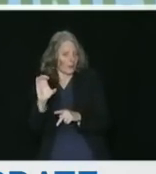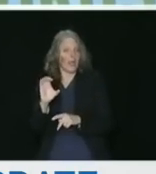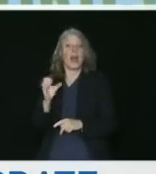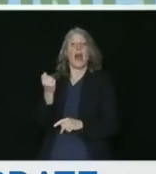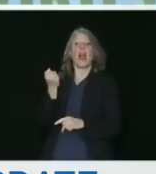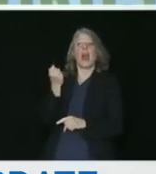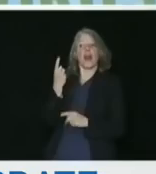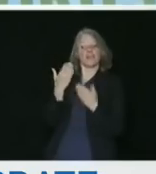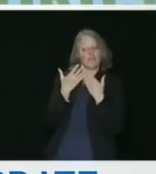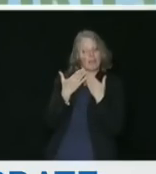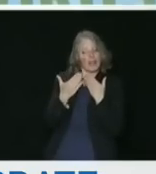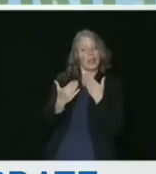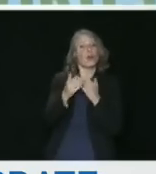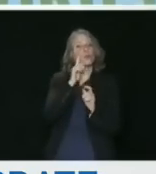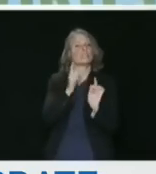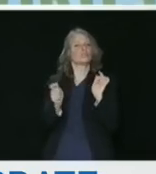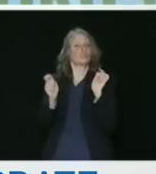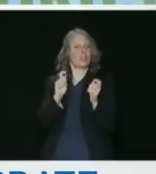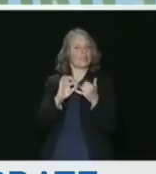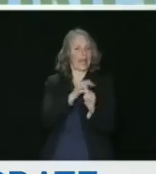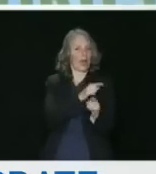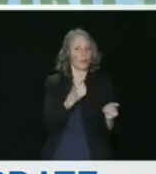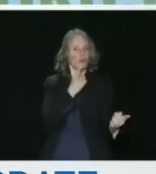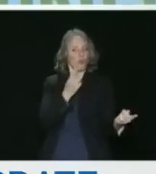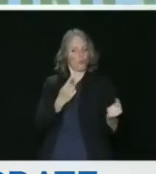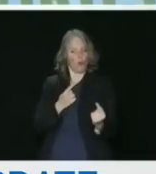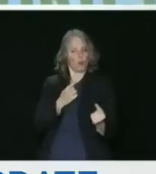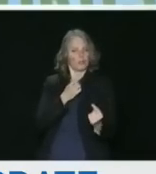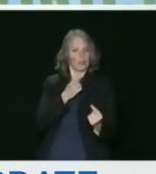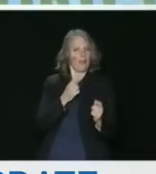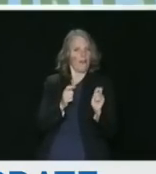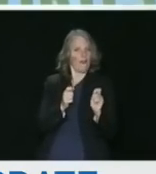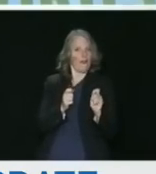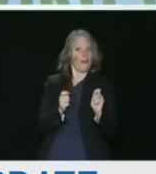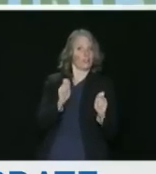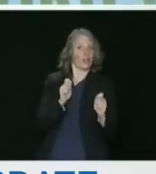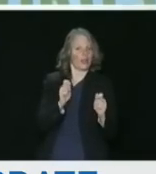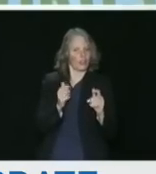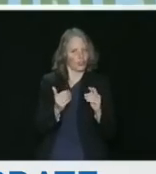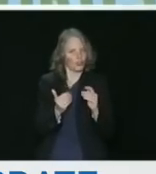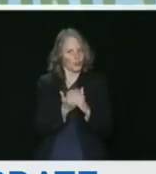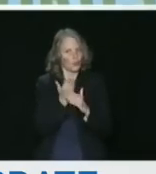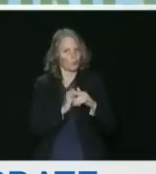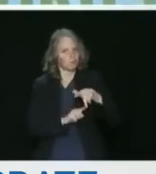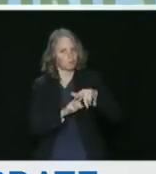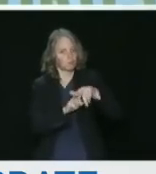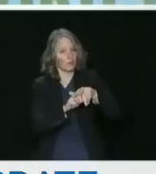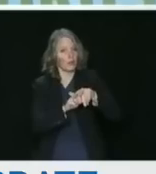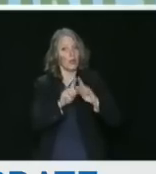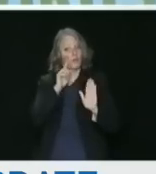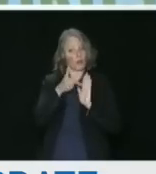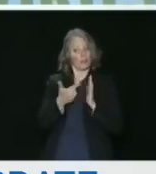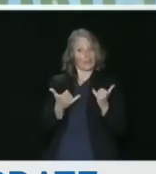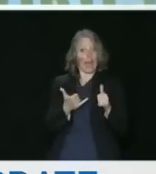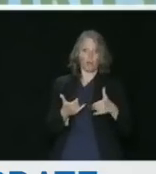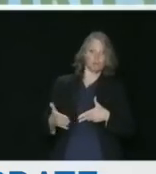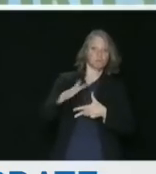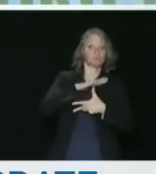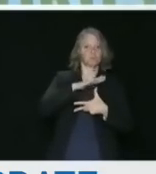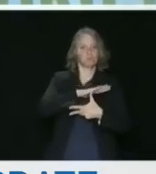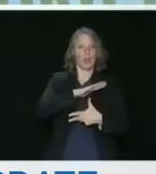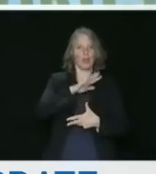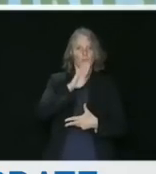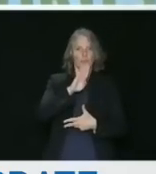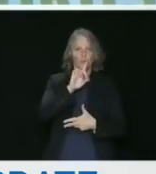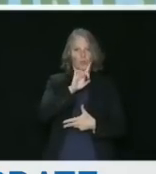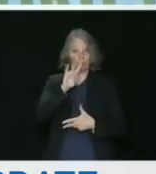reported over time, because if B117 is now our predominant virus, that's how it is. We